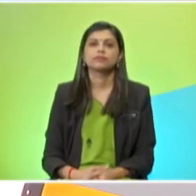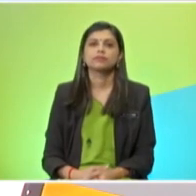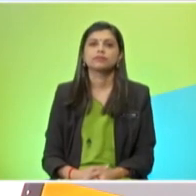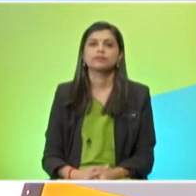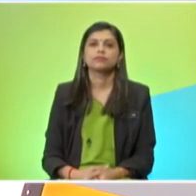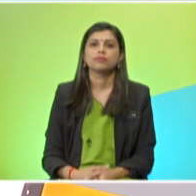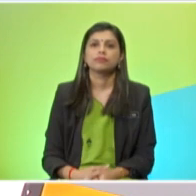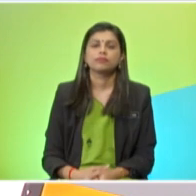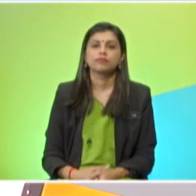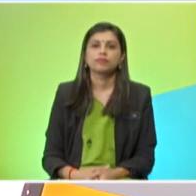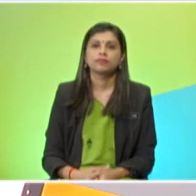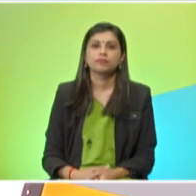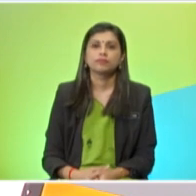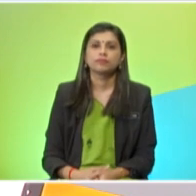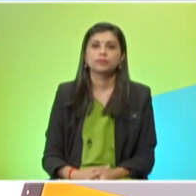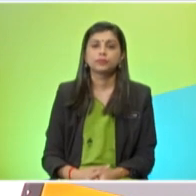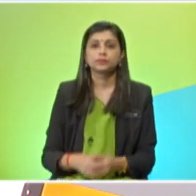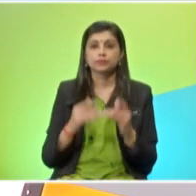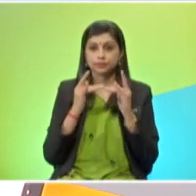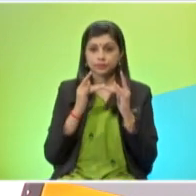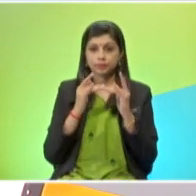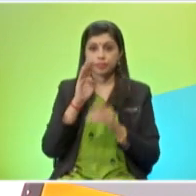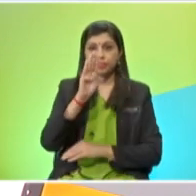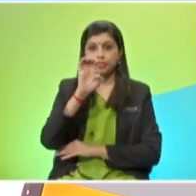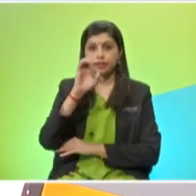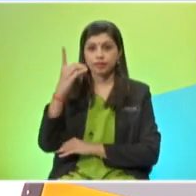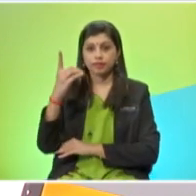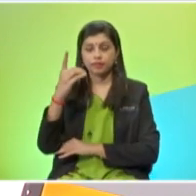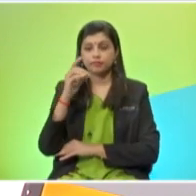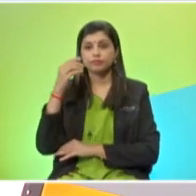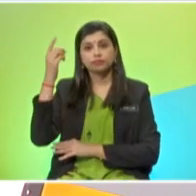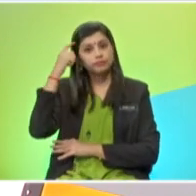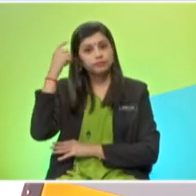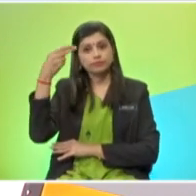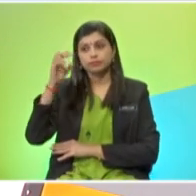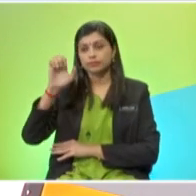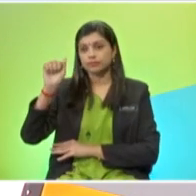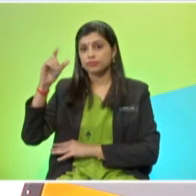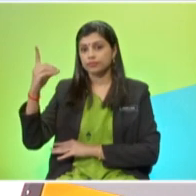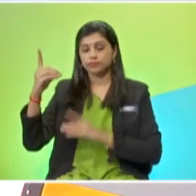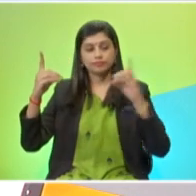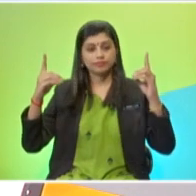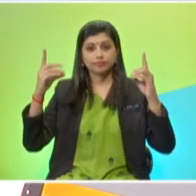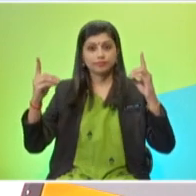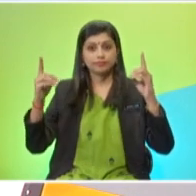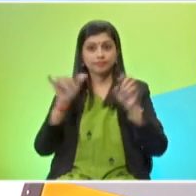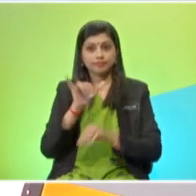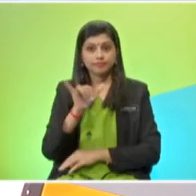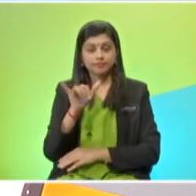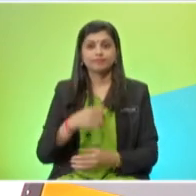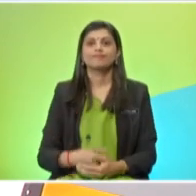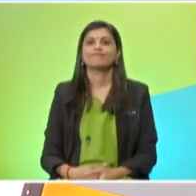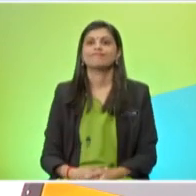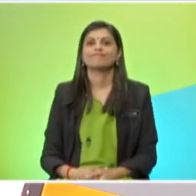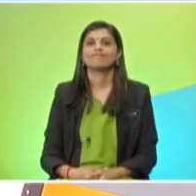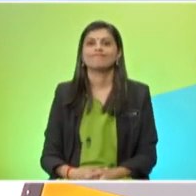does. So does bed and head, and plate and grate. Okay, so there's also some rhyming words